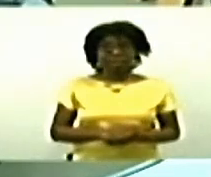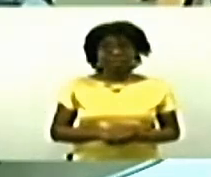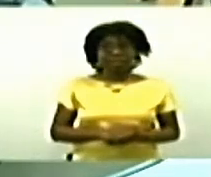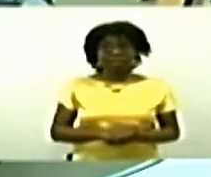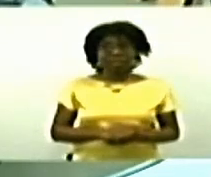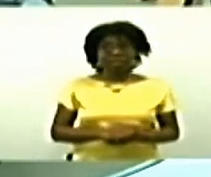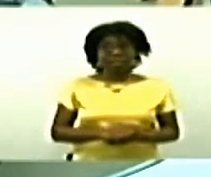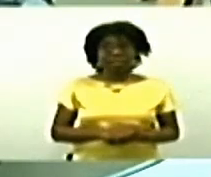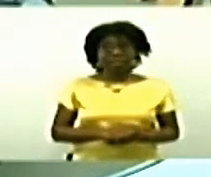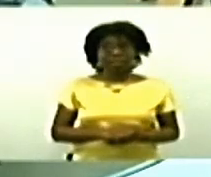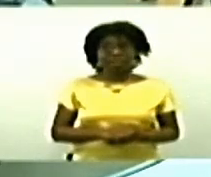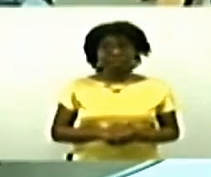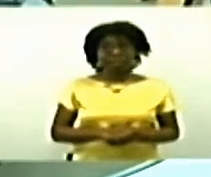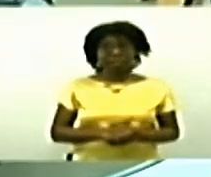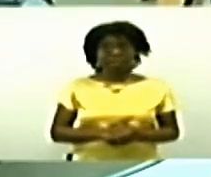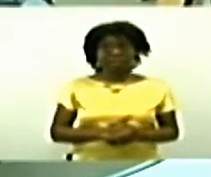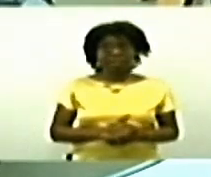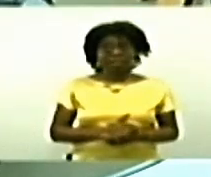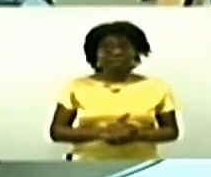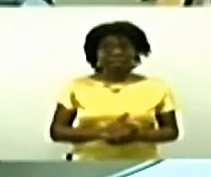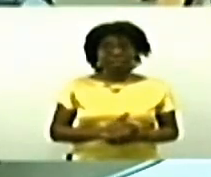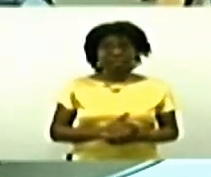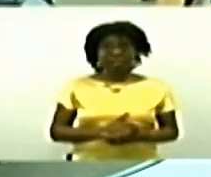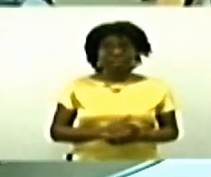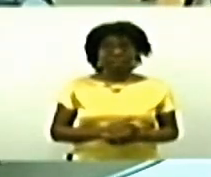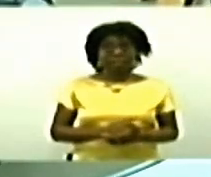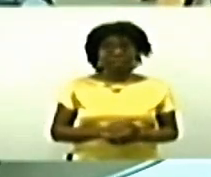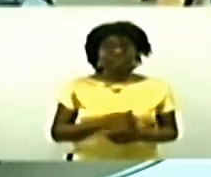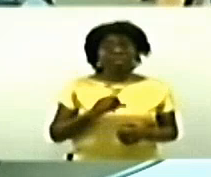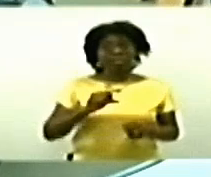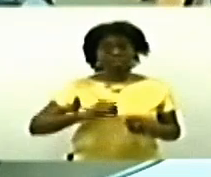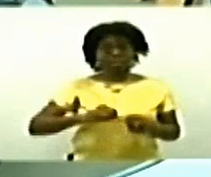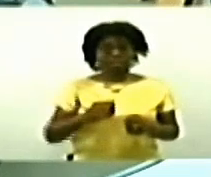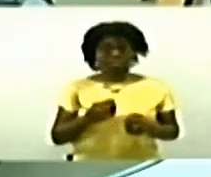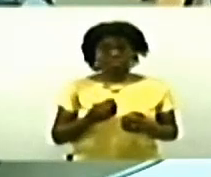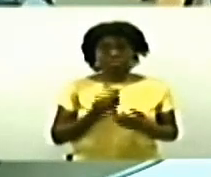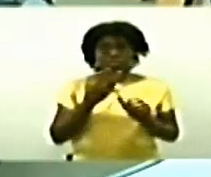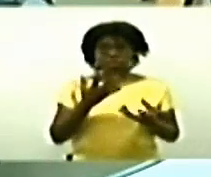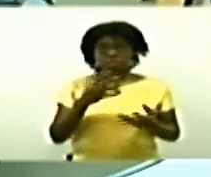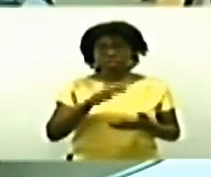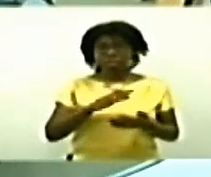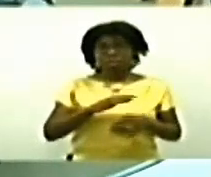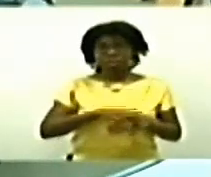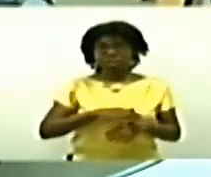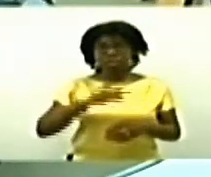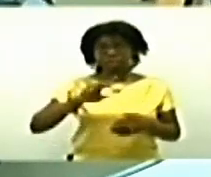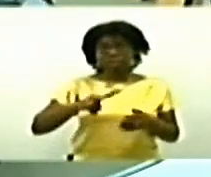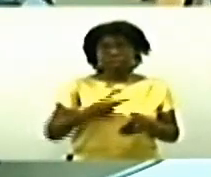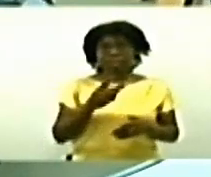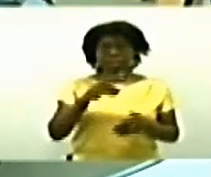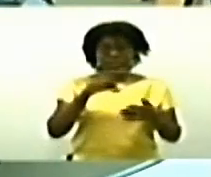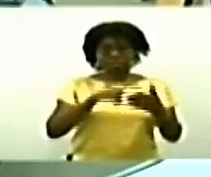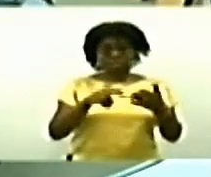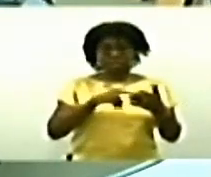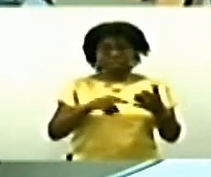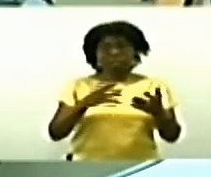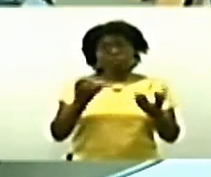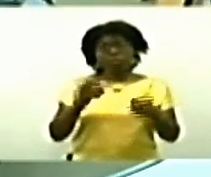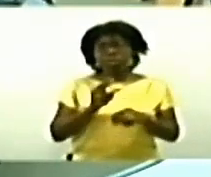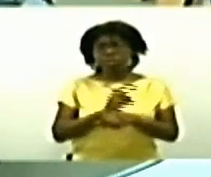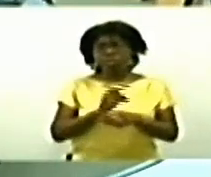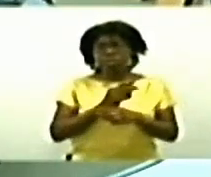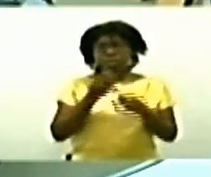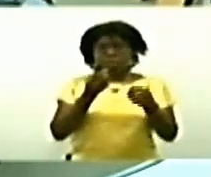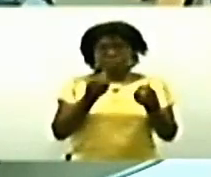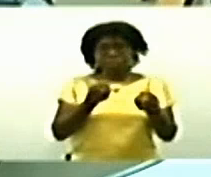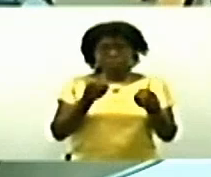Solicit the views on the second reading. I would just want to use the opportunity